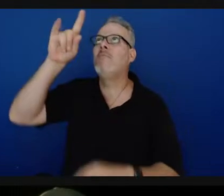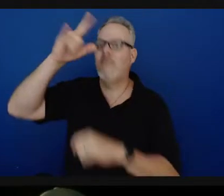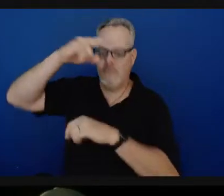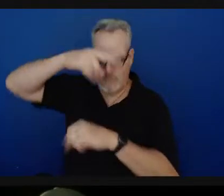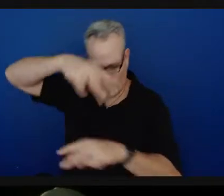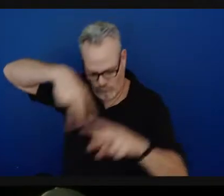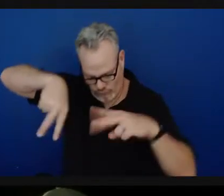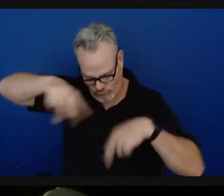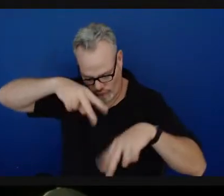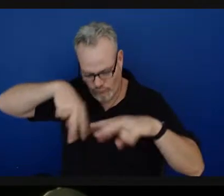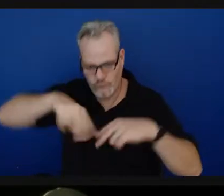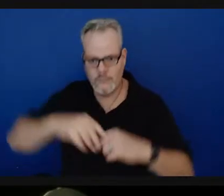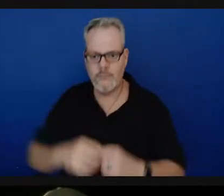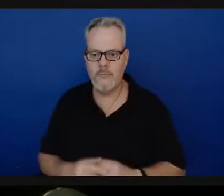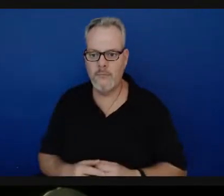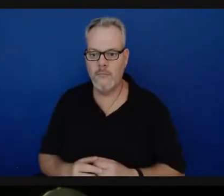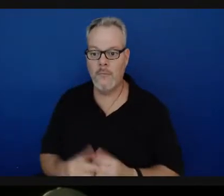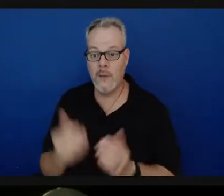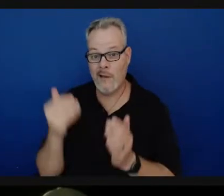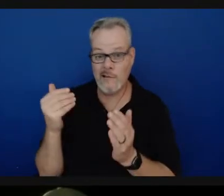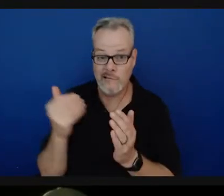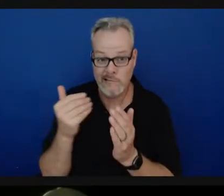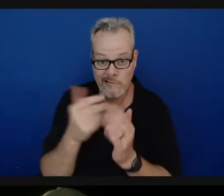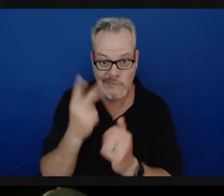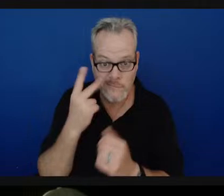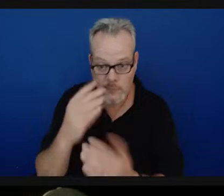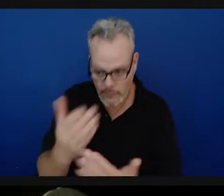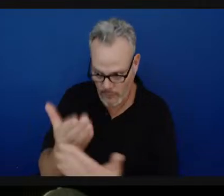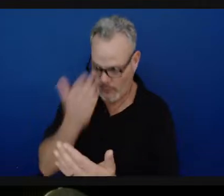Closer in, we also have Pele's hairs, these